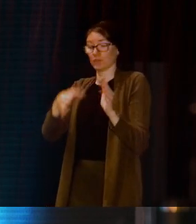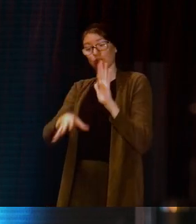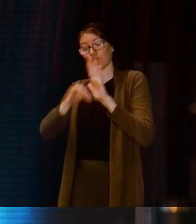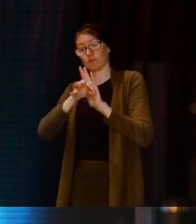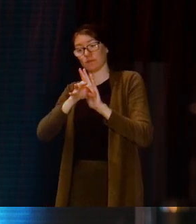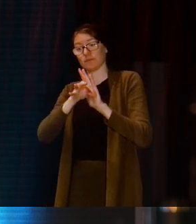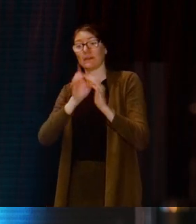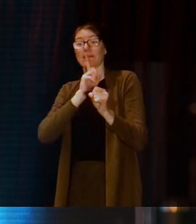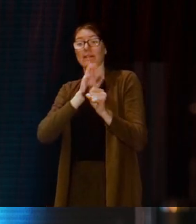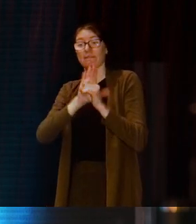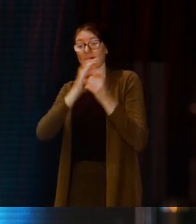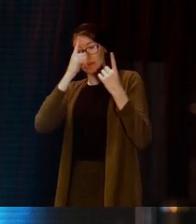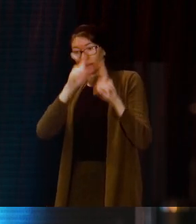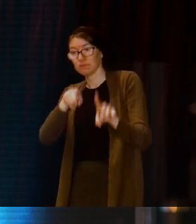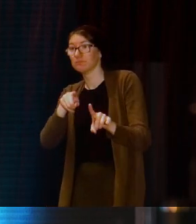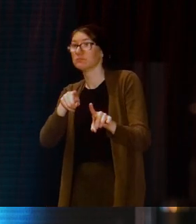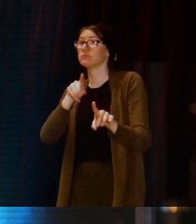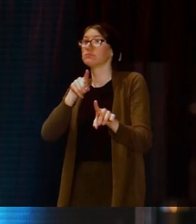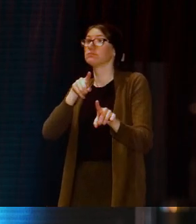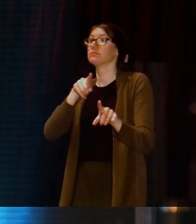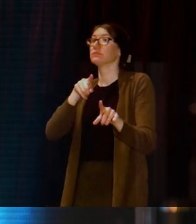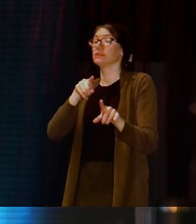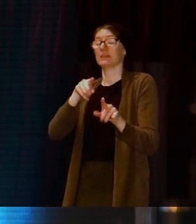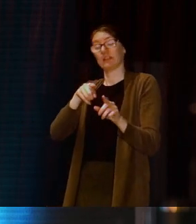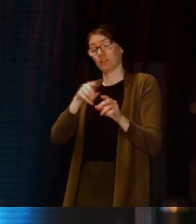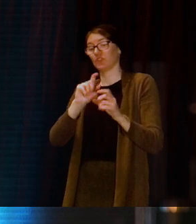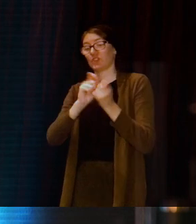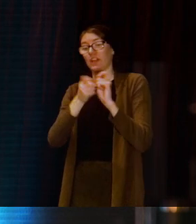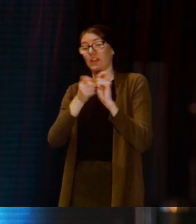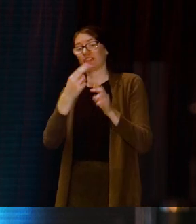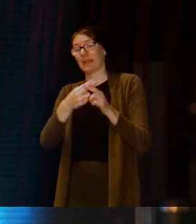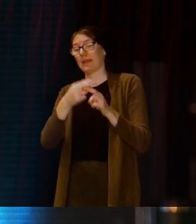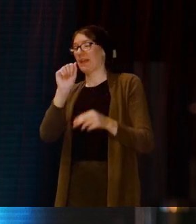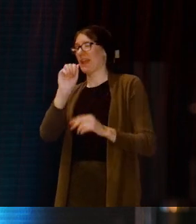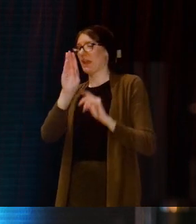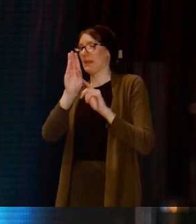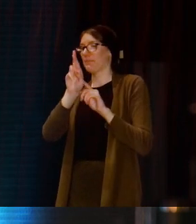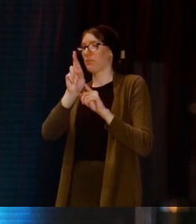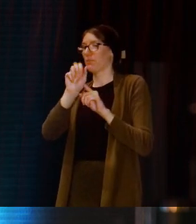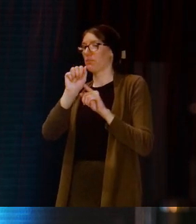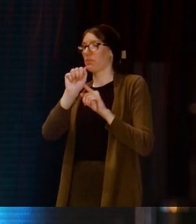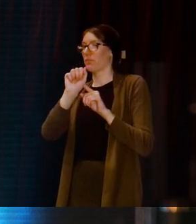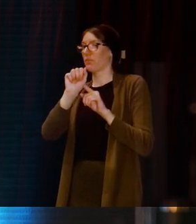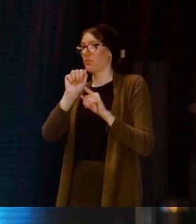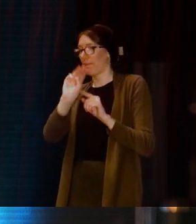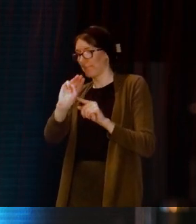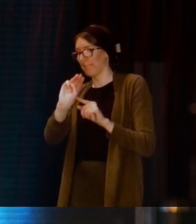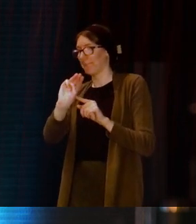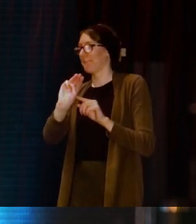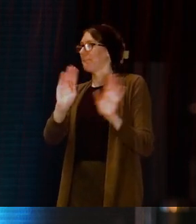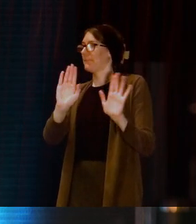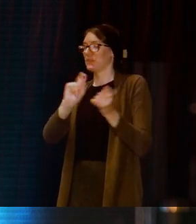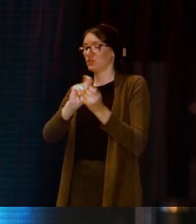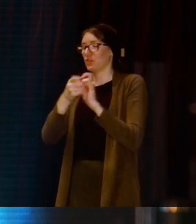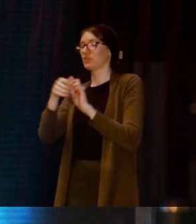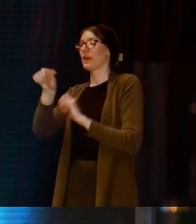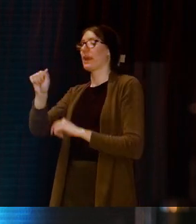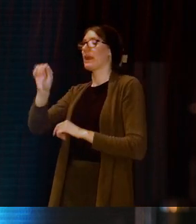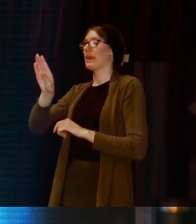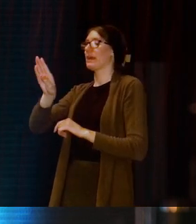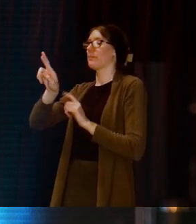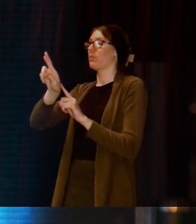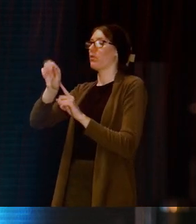and this promise, God then goes and he renames Abram later and gives him a new name of Abraham. Now, I got to interrupt